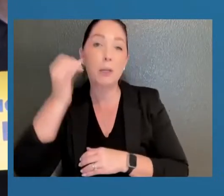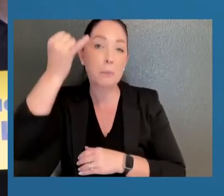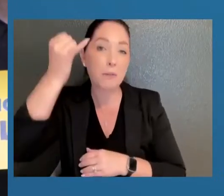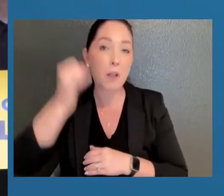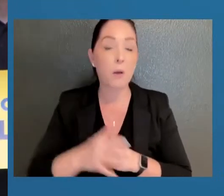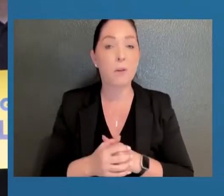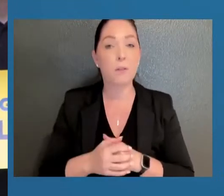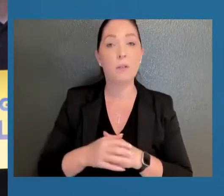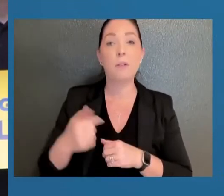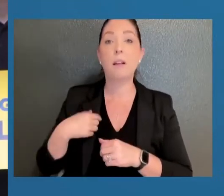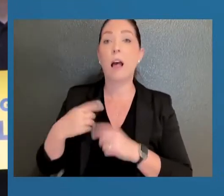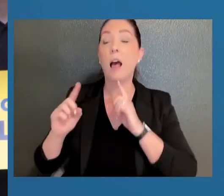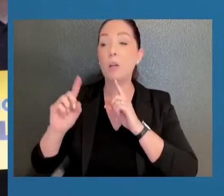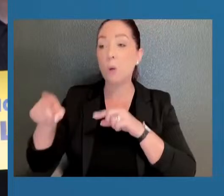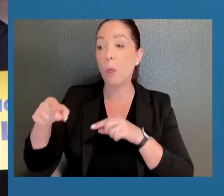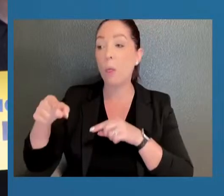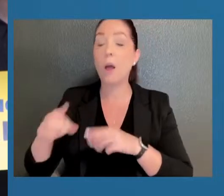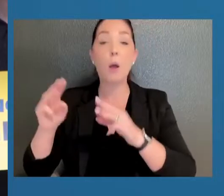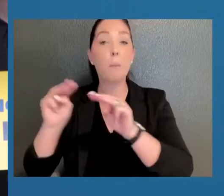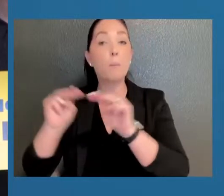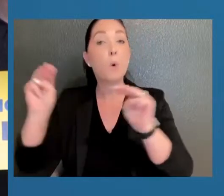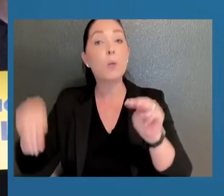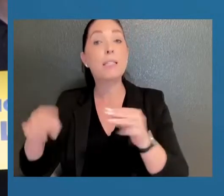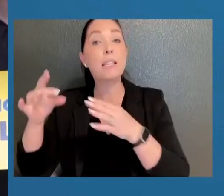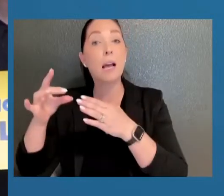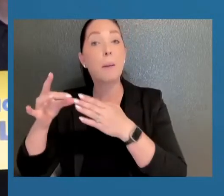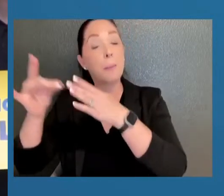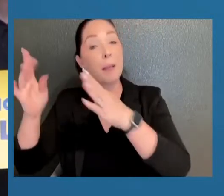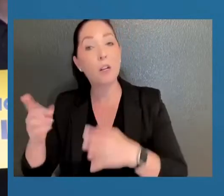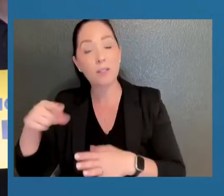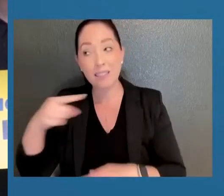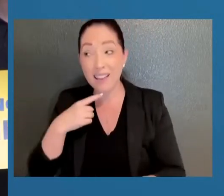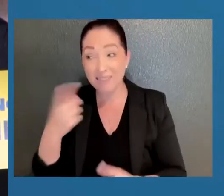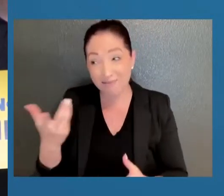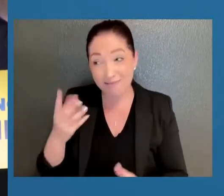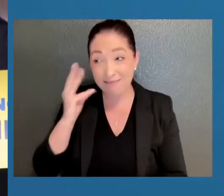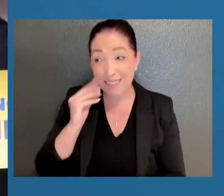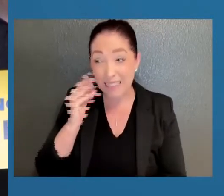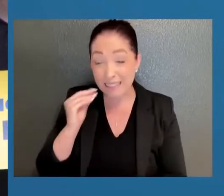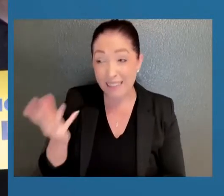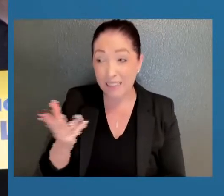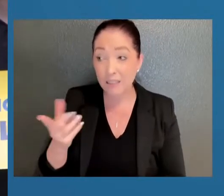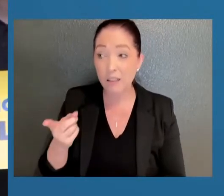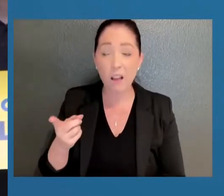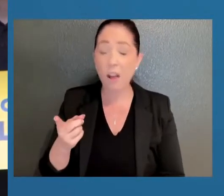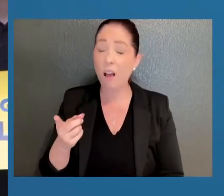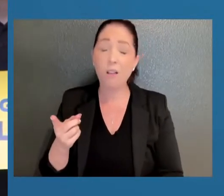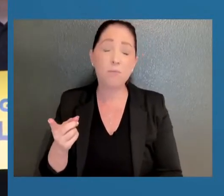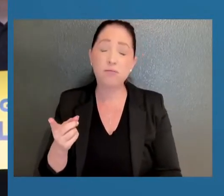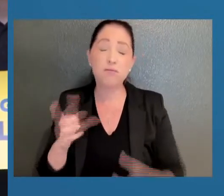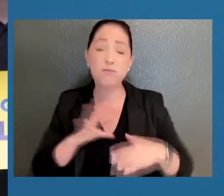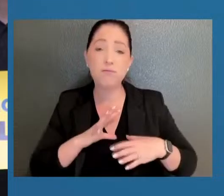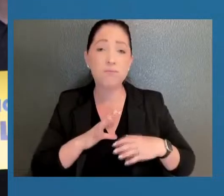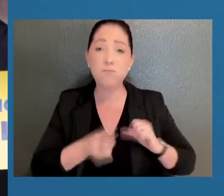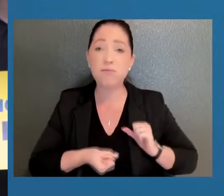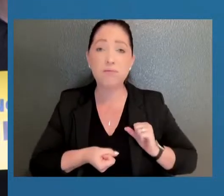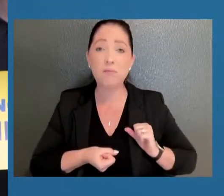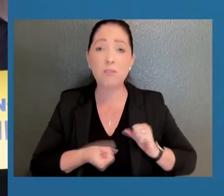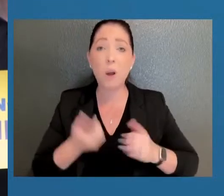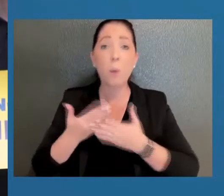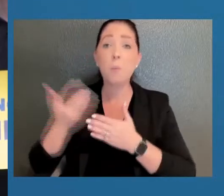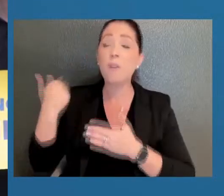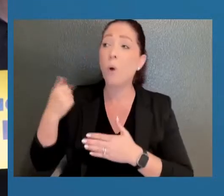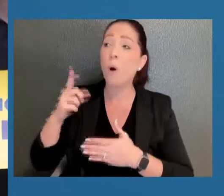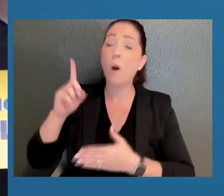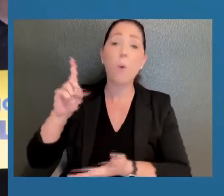and More, an extraordinary children's museum, I said, what's it been like for you? He says, we're devastated. We used to get 1,400